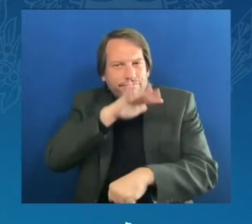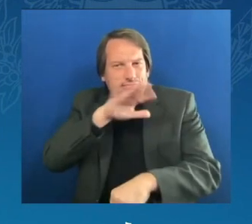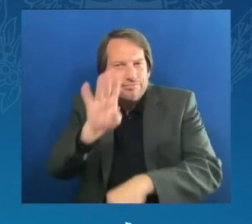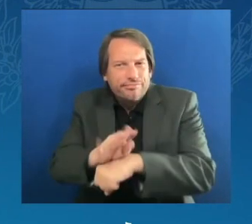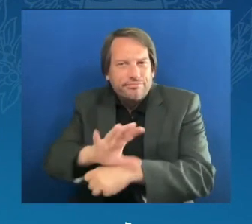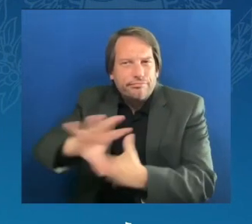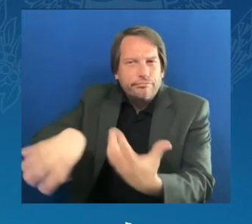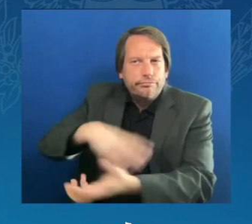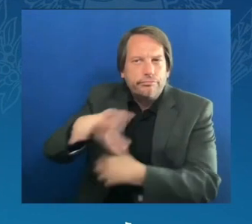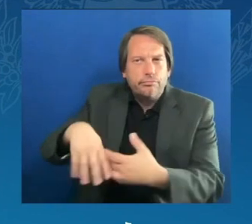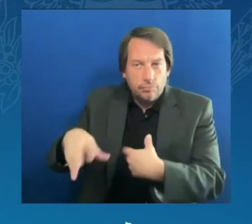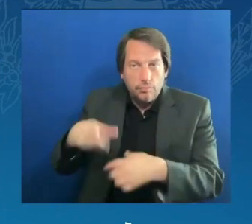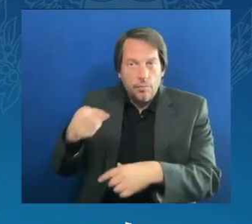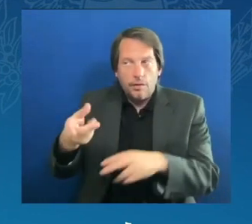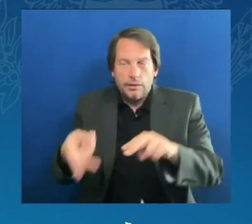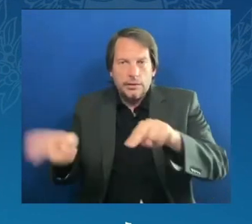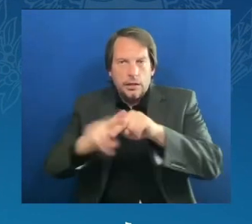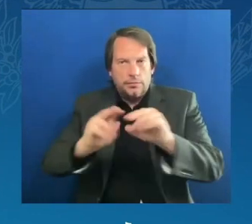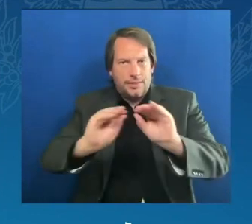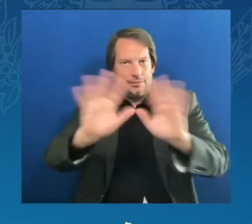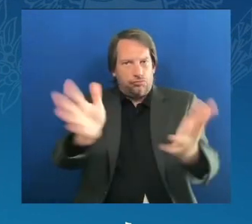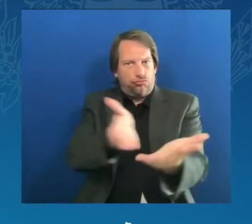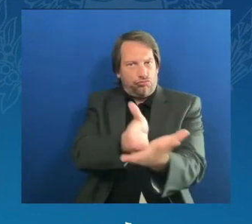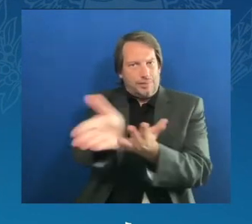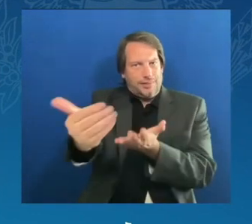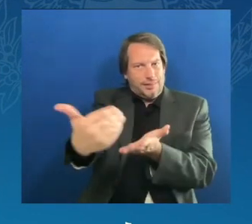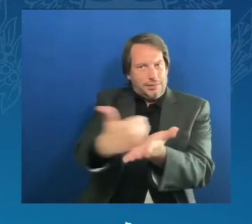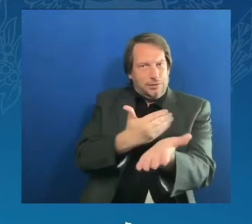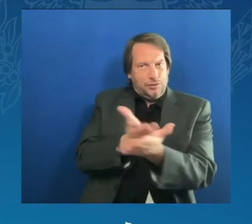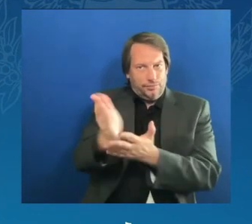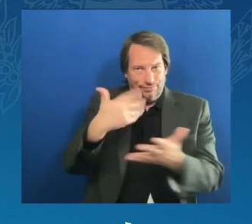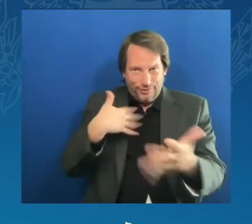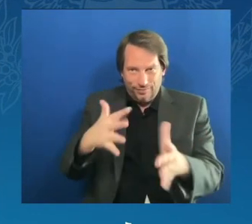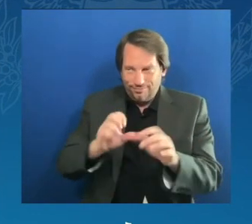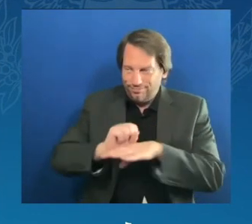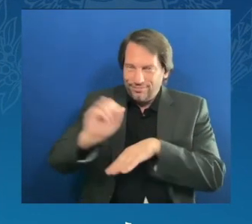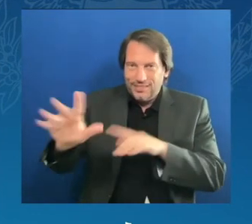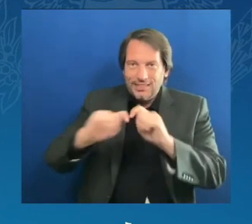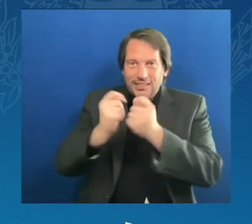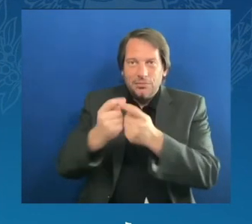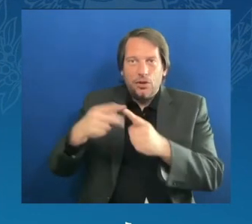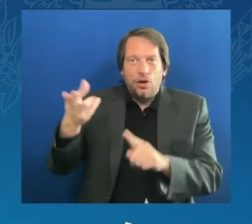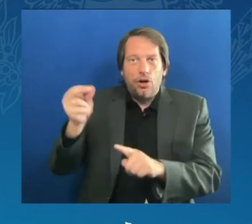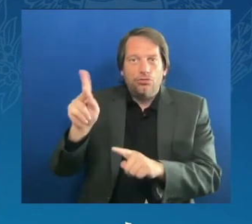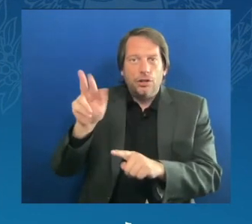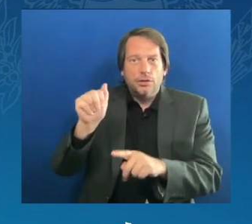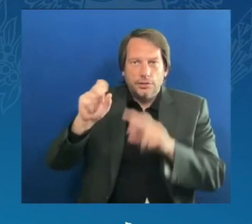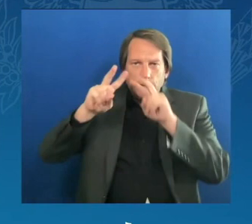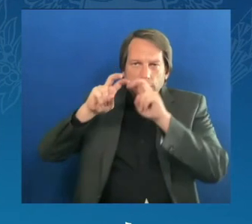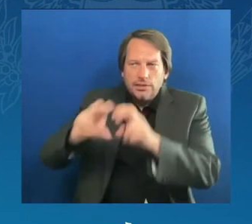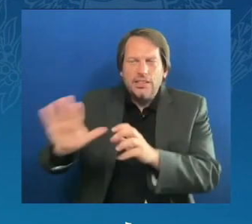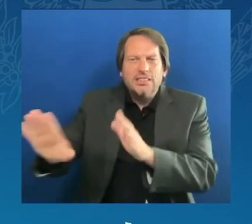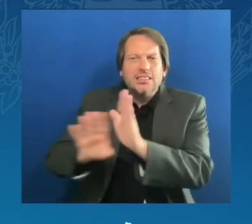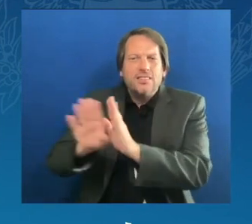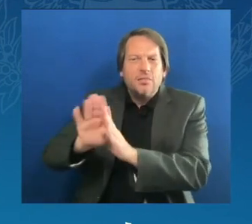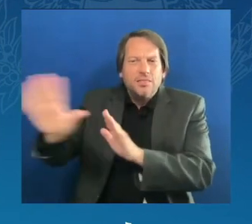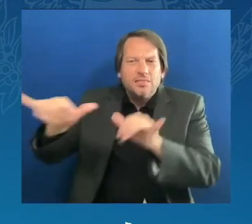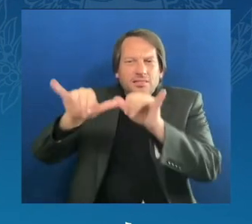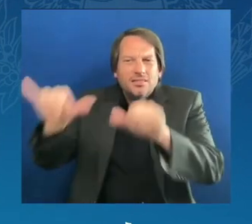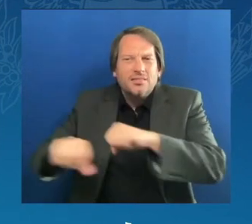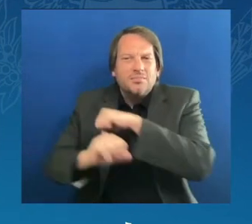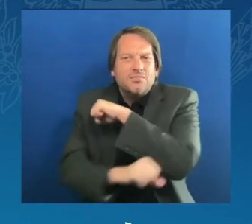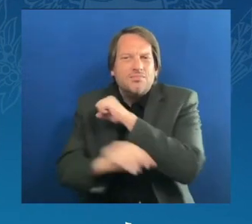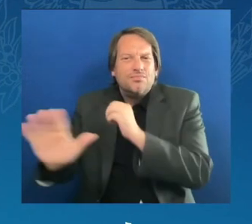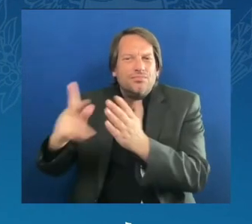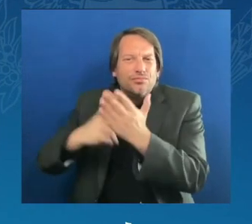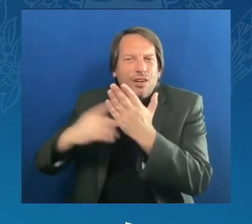corridor. And we started Central America Service Corps, which will provide vulnerable youth with training and opportunities for paid